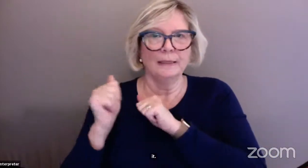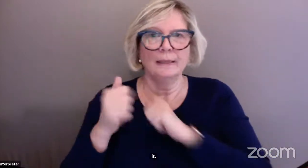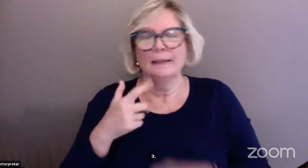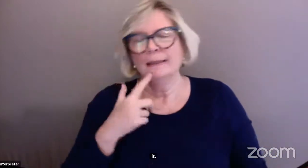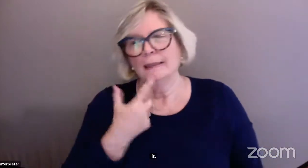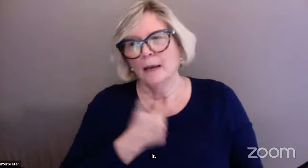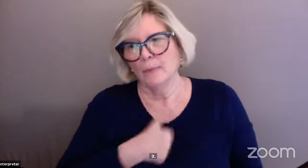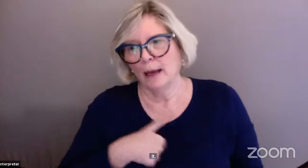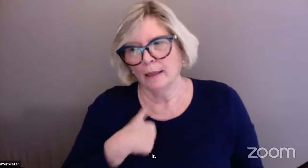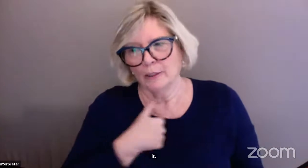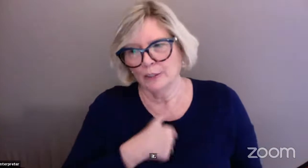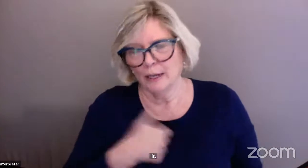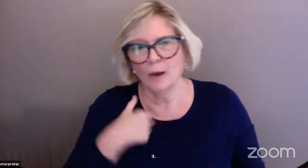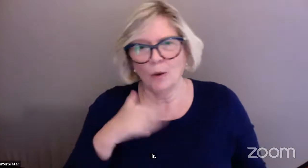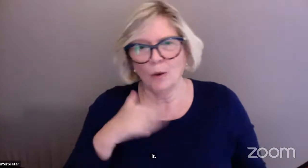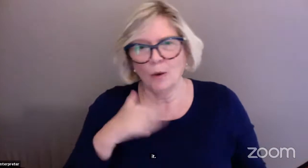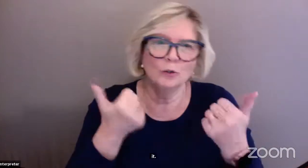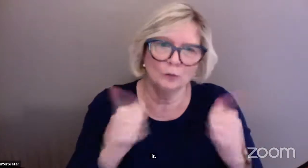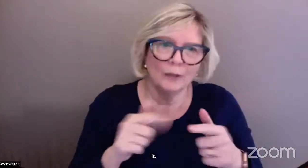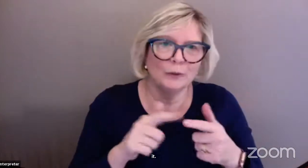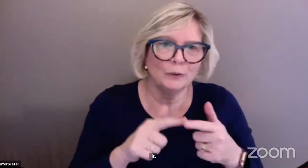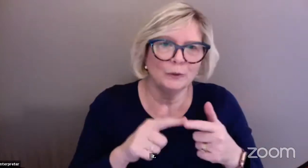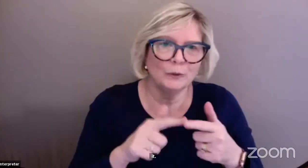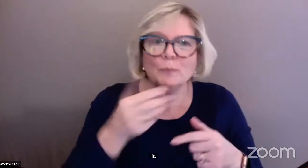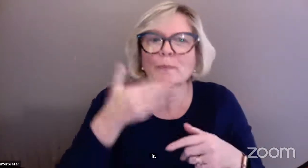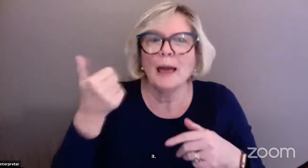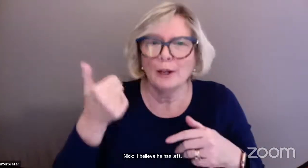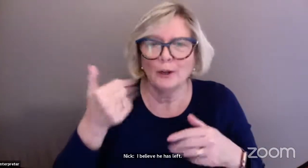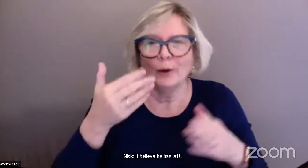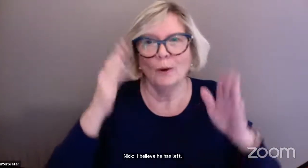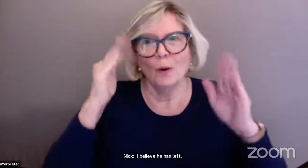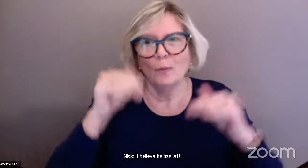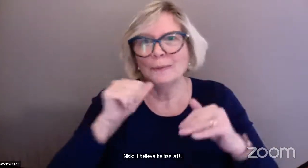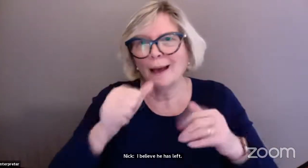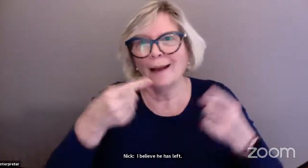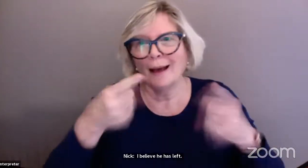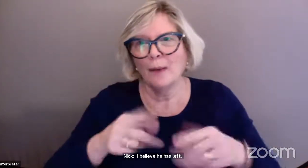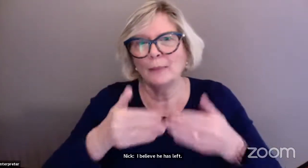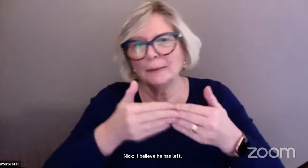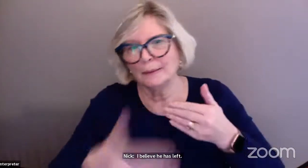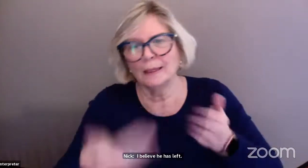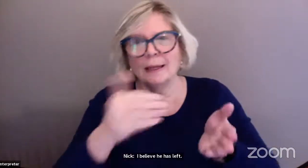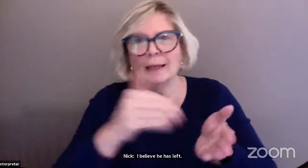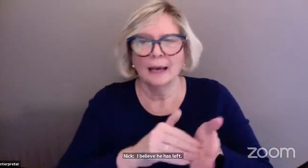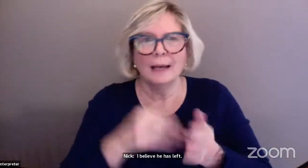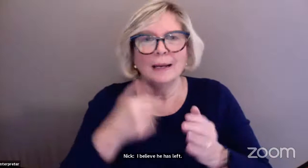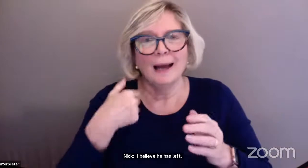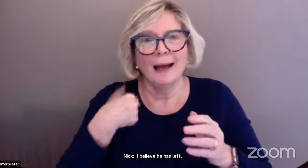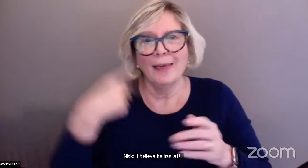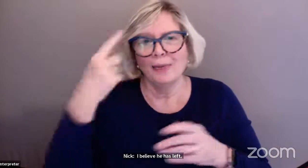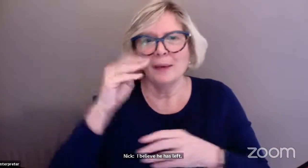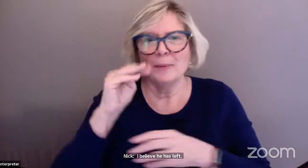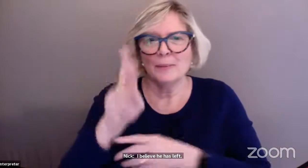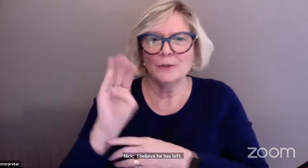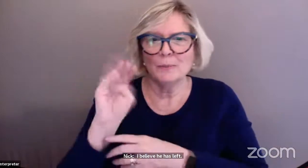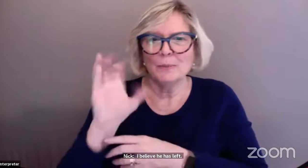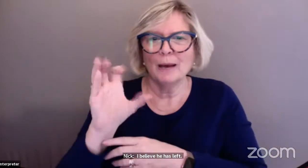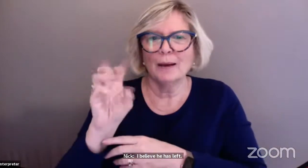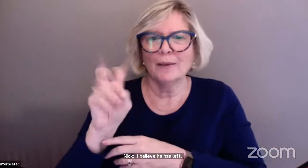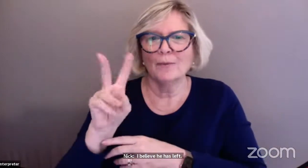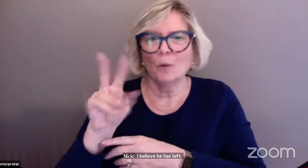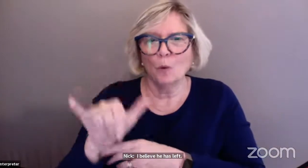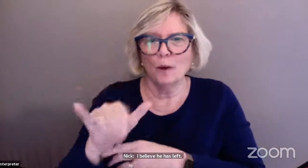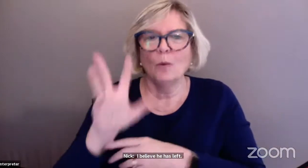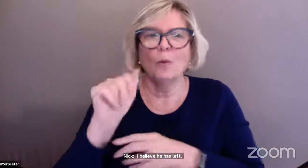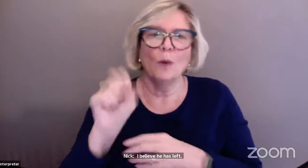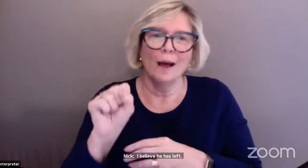that keep happening. I believe that Mr. McAvoy was only signed up to testify orally, so maybe